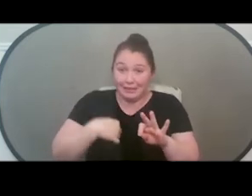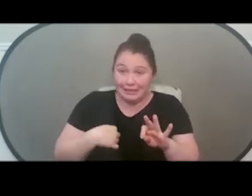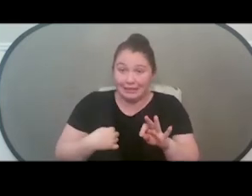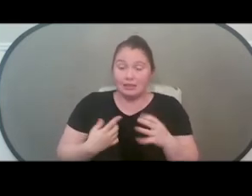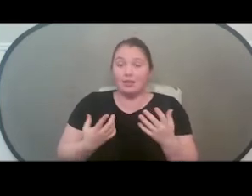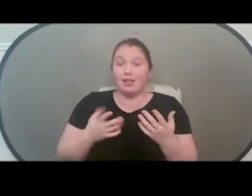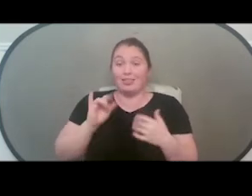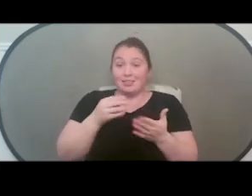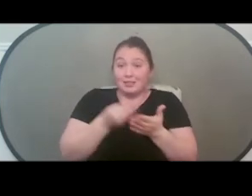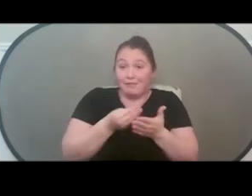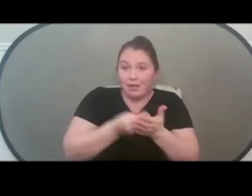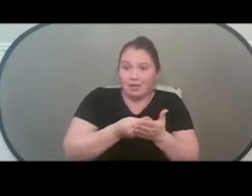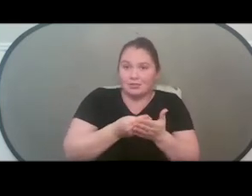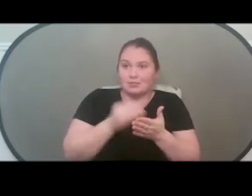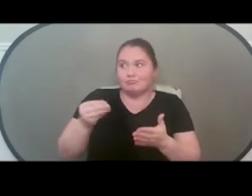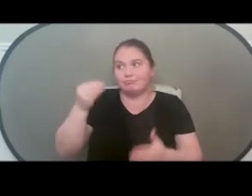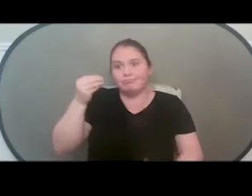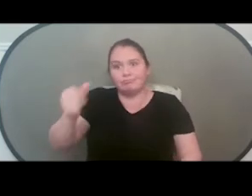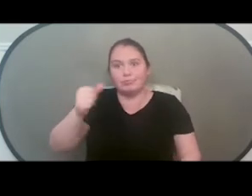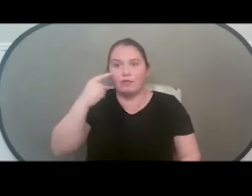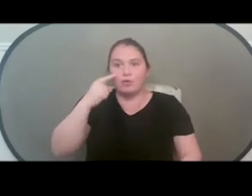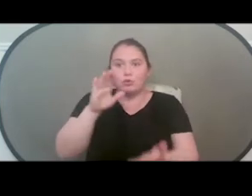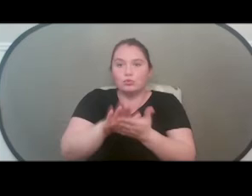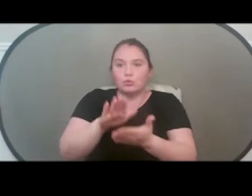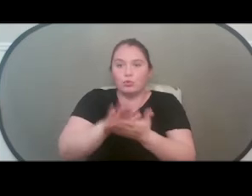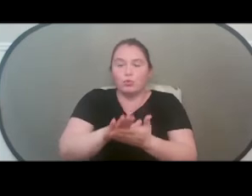what funds our schools and our cities. So